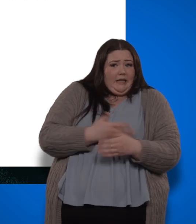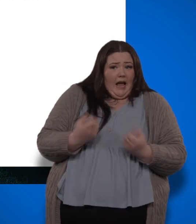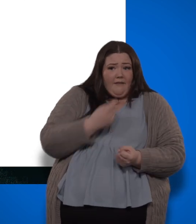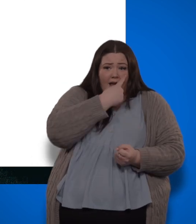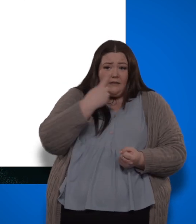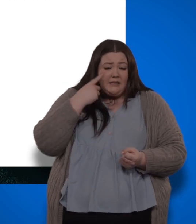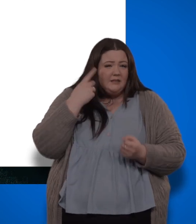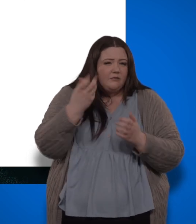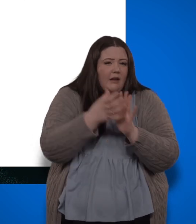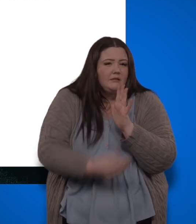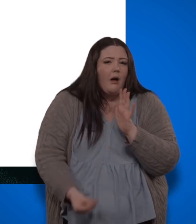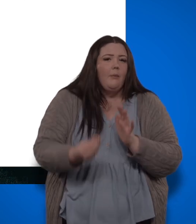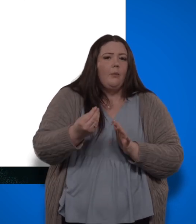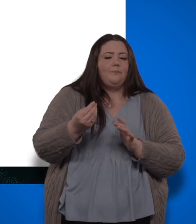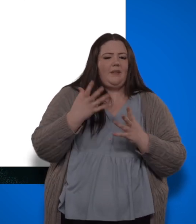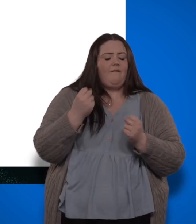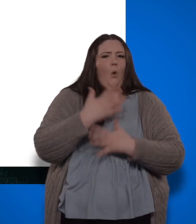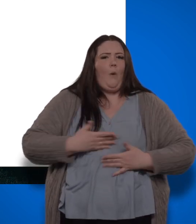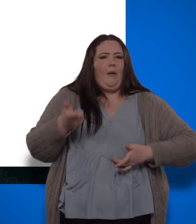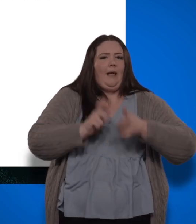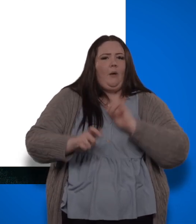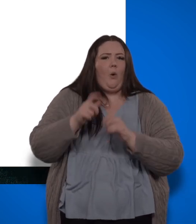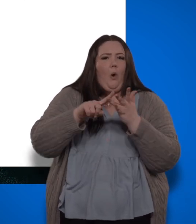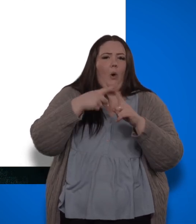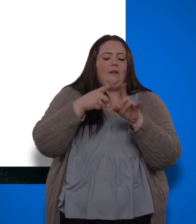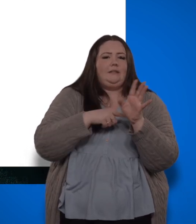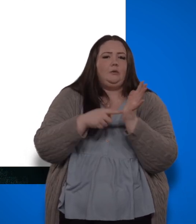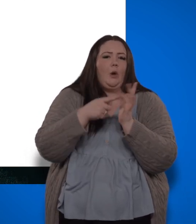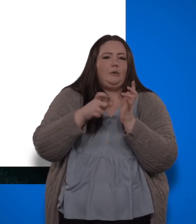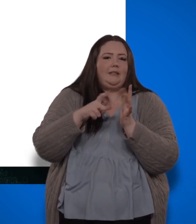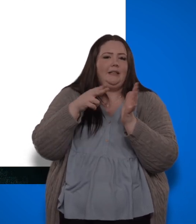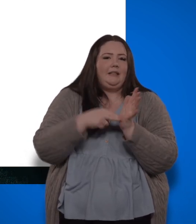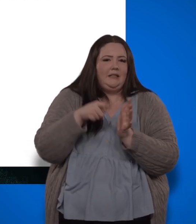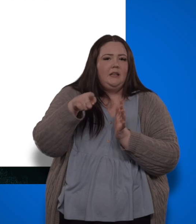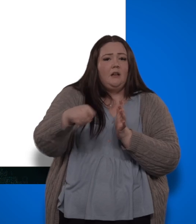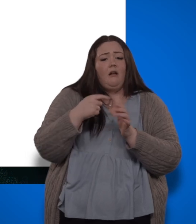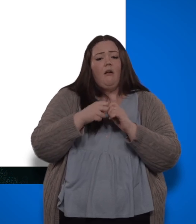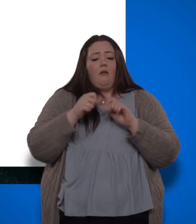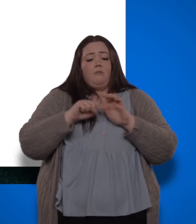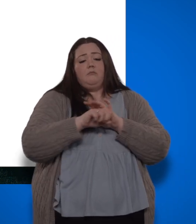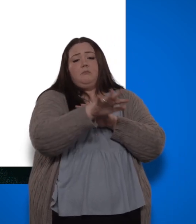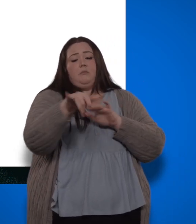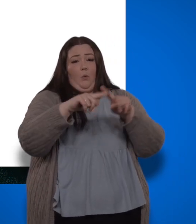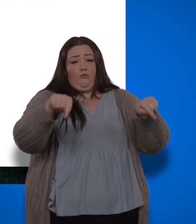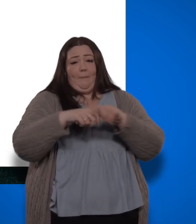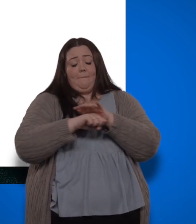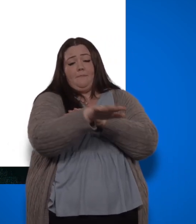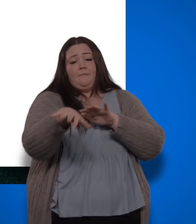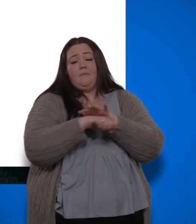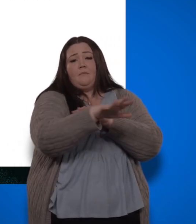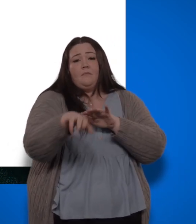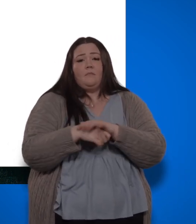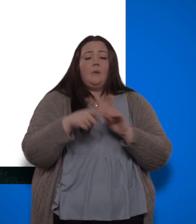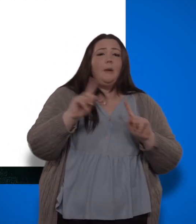are interacting, you can show that they become more pro-social. They become less aggressive, they're more cooperative. So it's